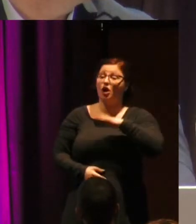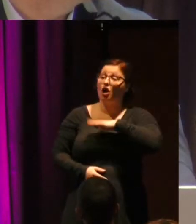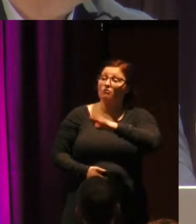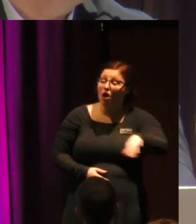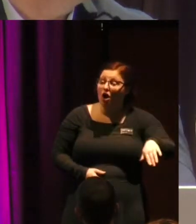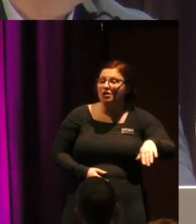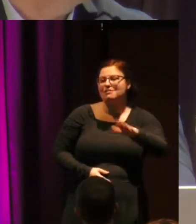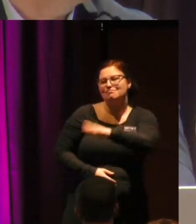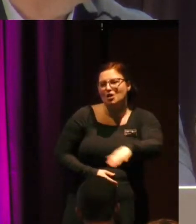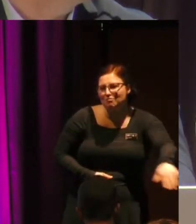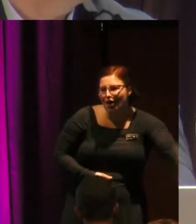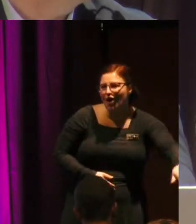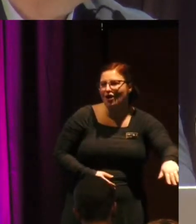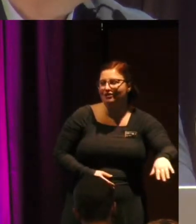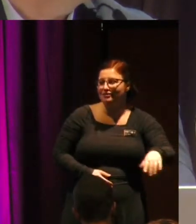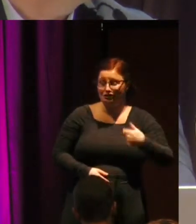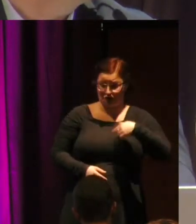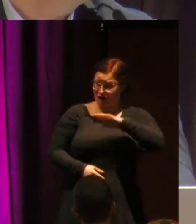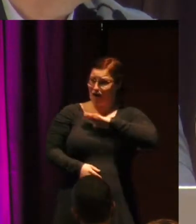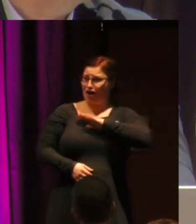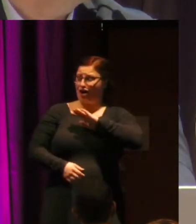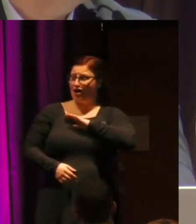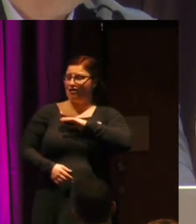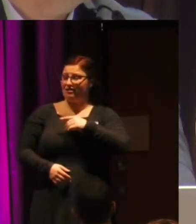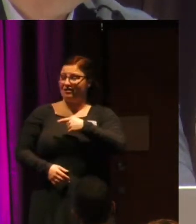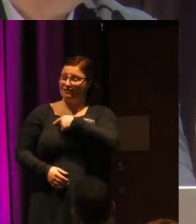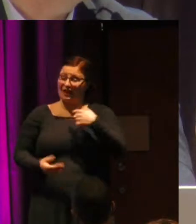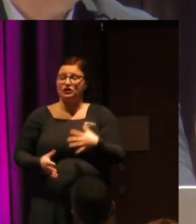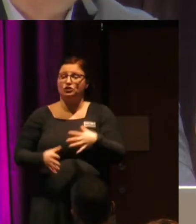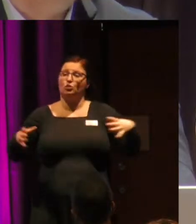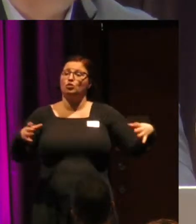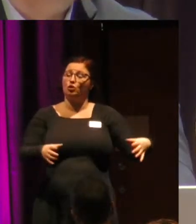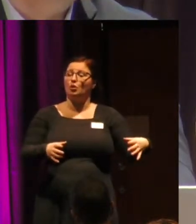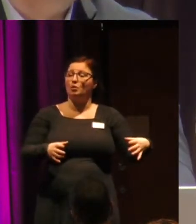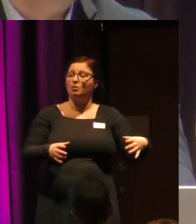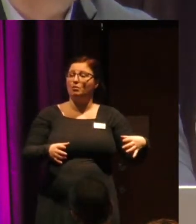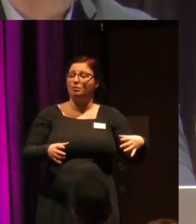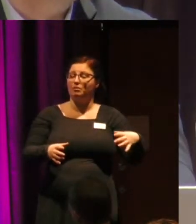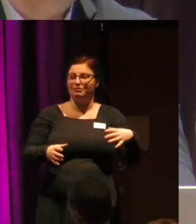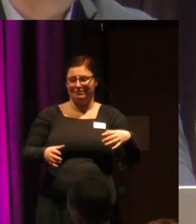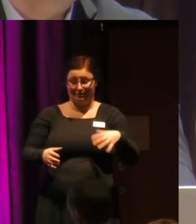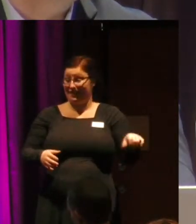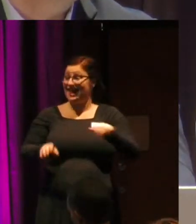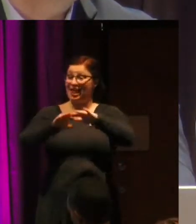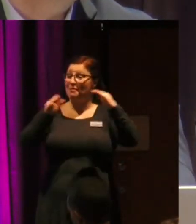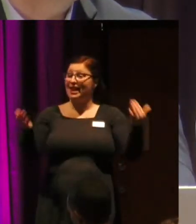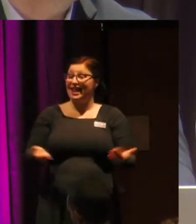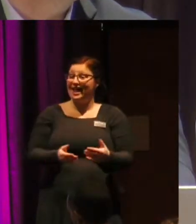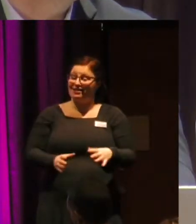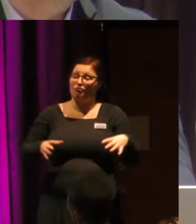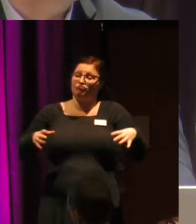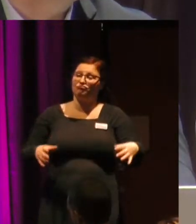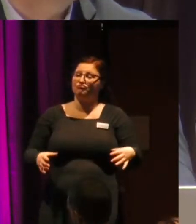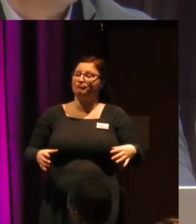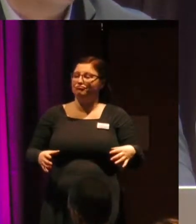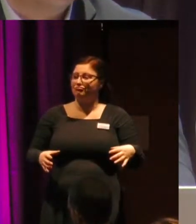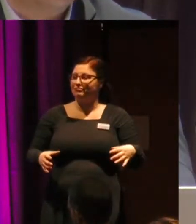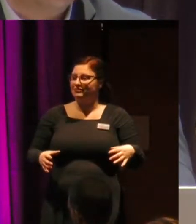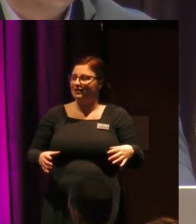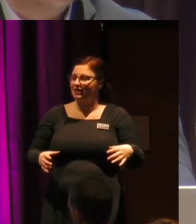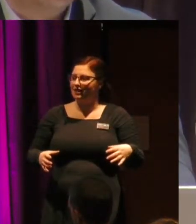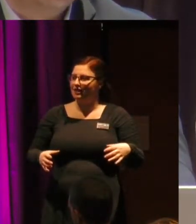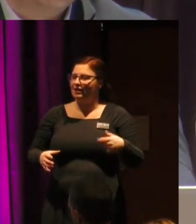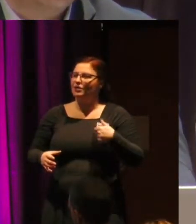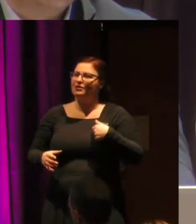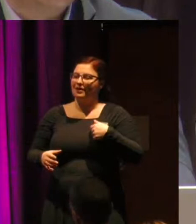have grandchildren, all of us. I mean, we are a big society across this planet. And I think there